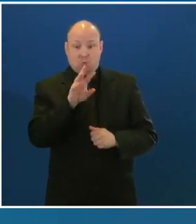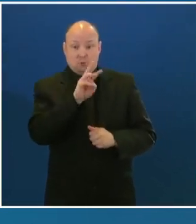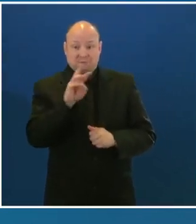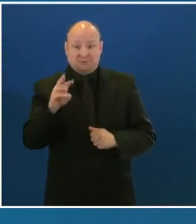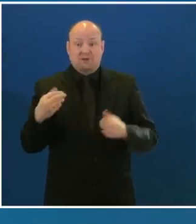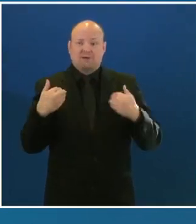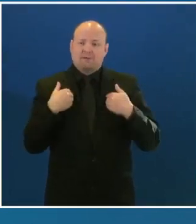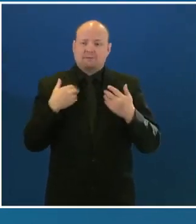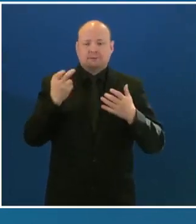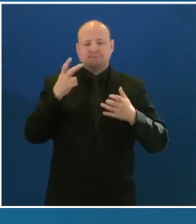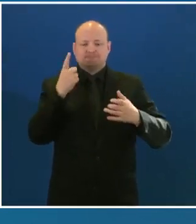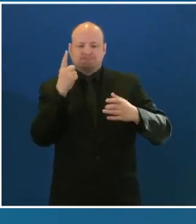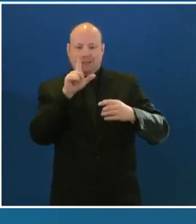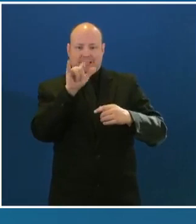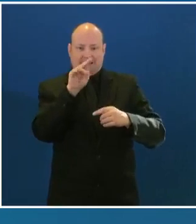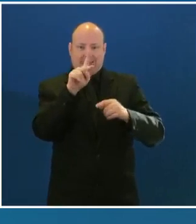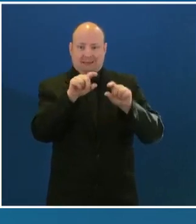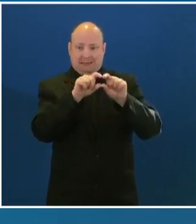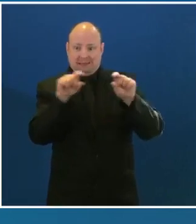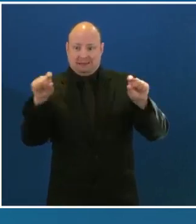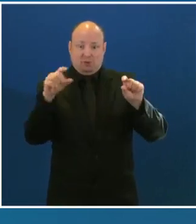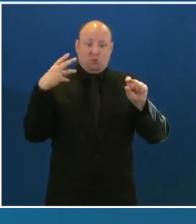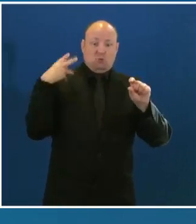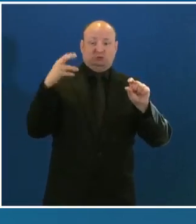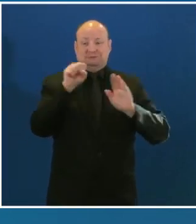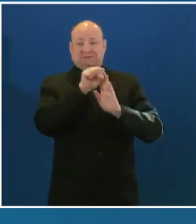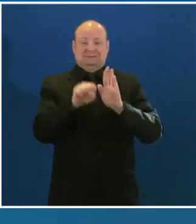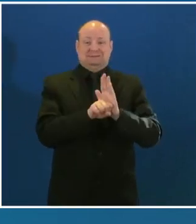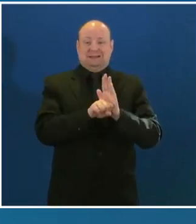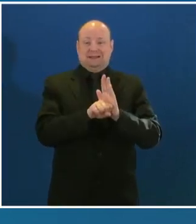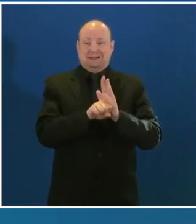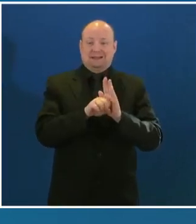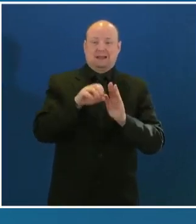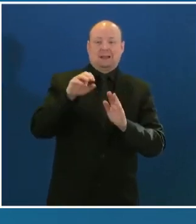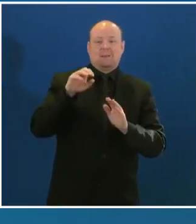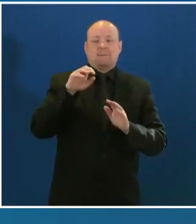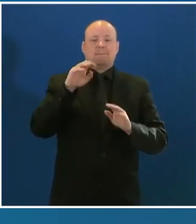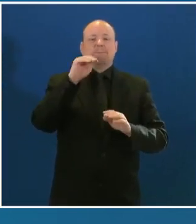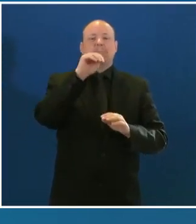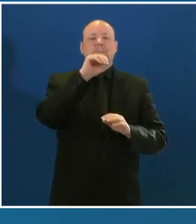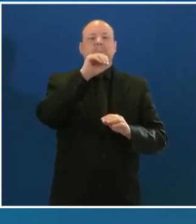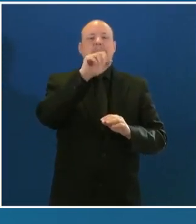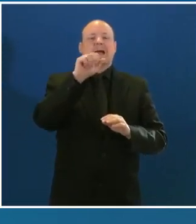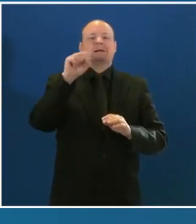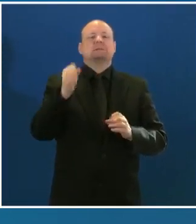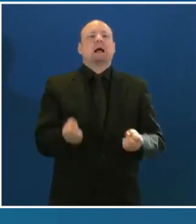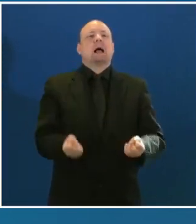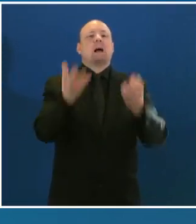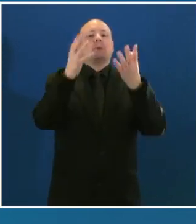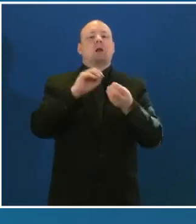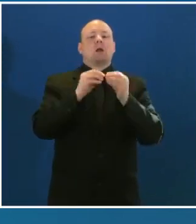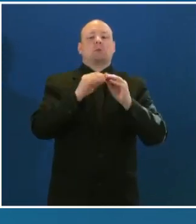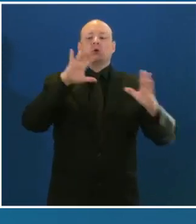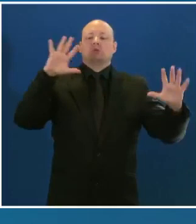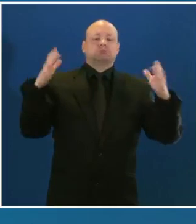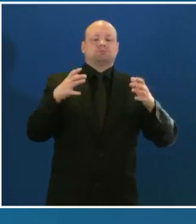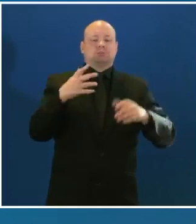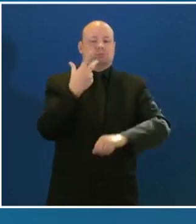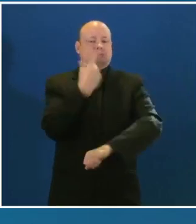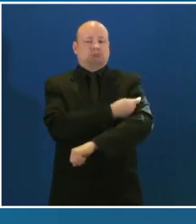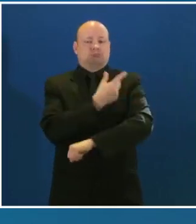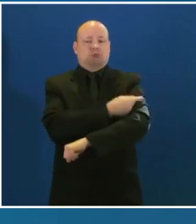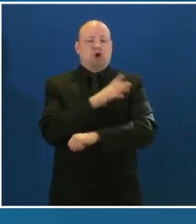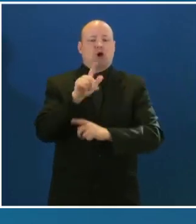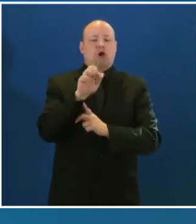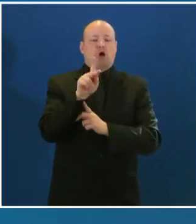State Department of Health mass vaccination site at the Clark County Fairgrounds in Ridgefield. In addition to